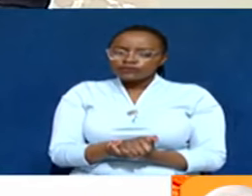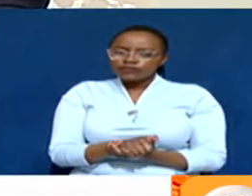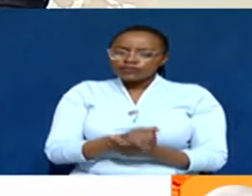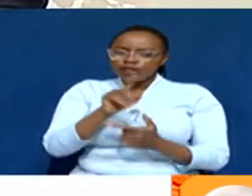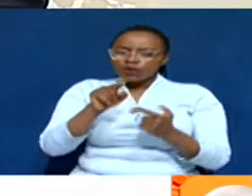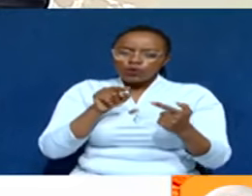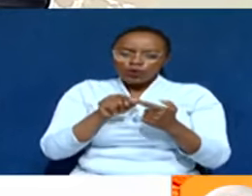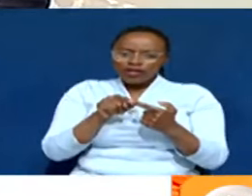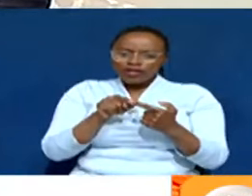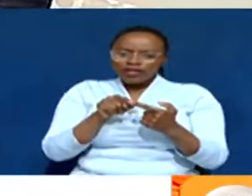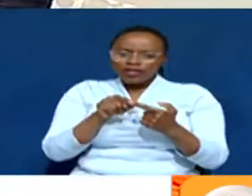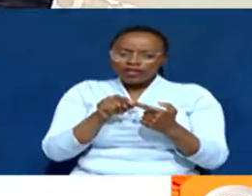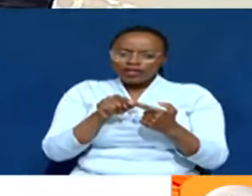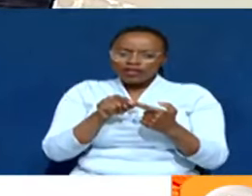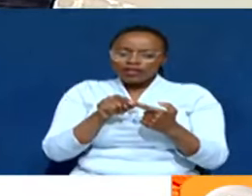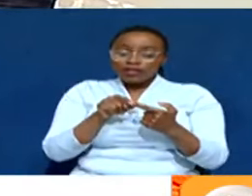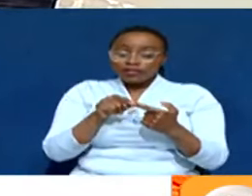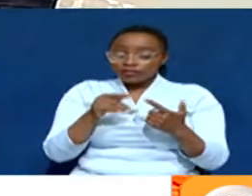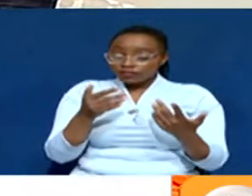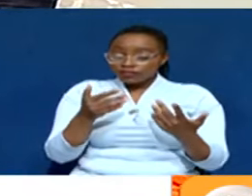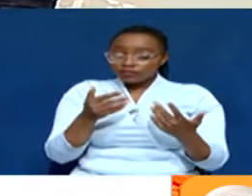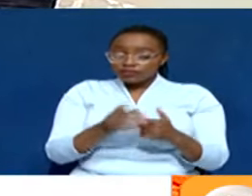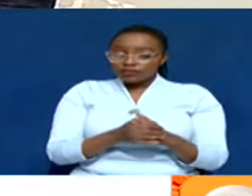When are you off to Saudi?